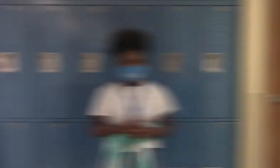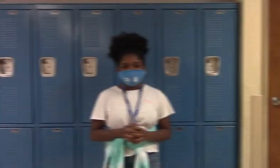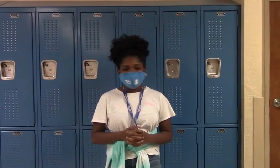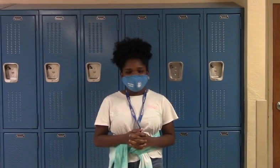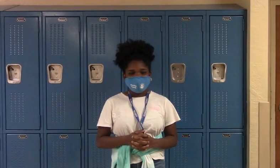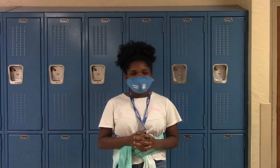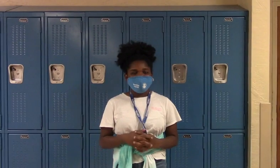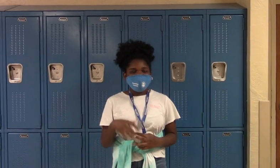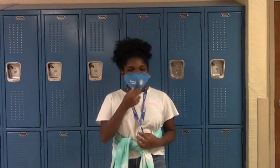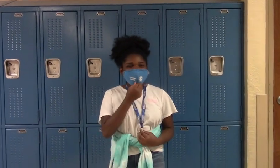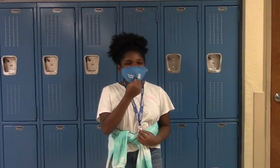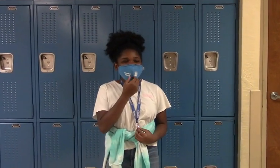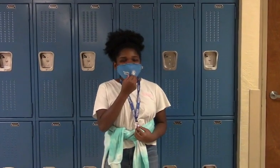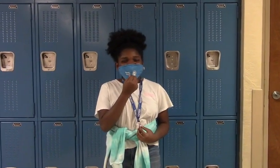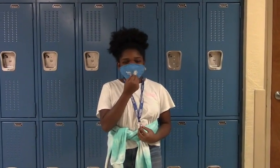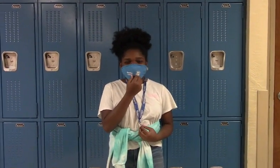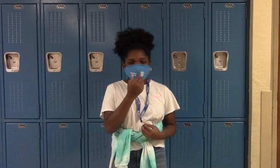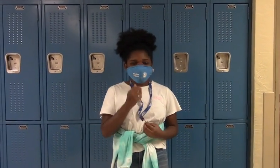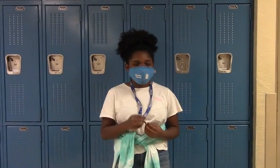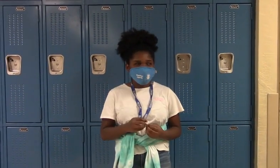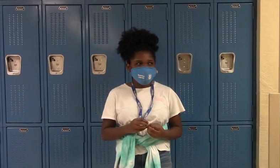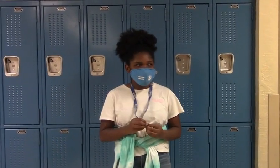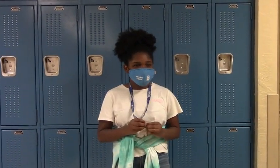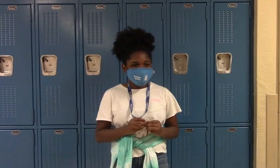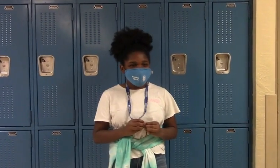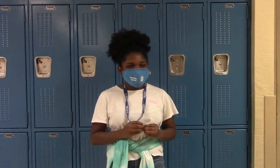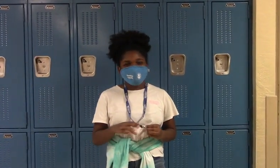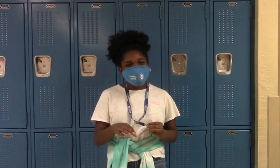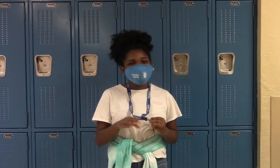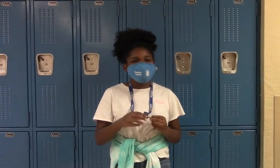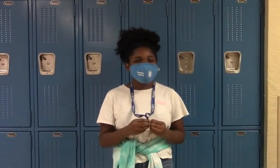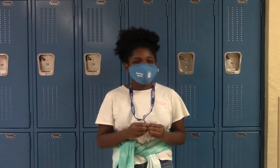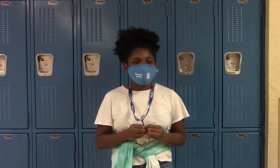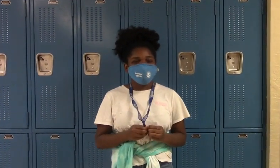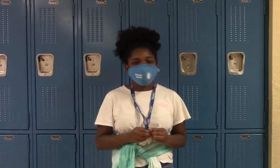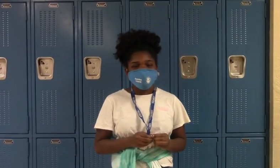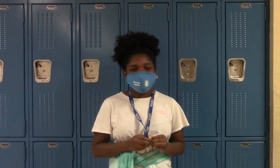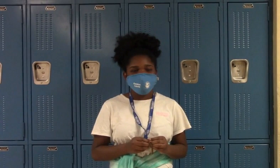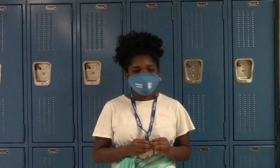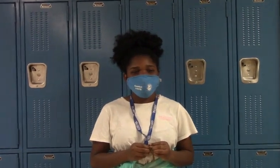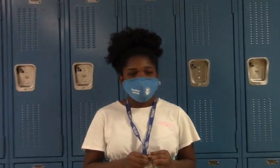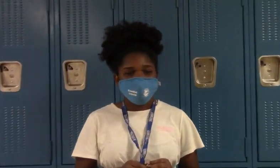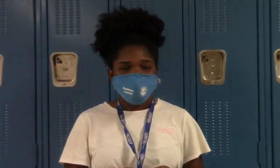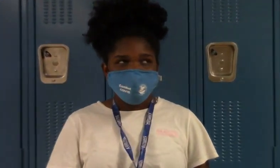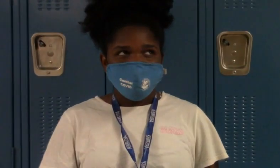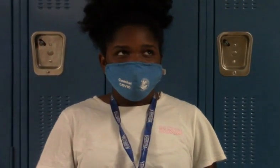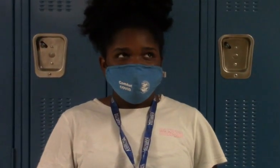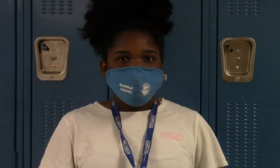Why are you proud to be Haitian? Really? Because the foods are amazing, but also